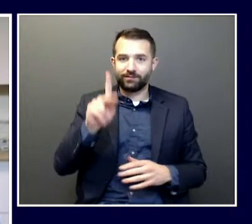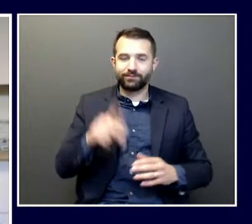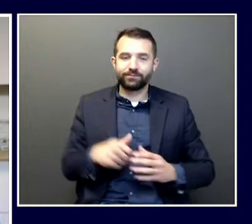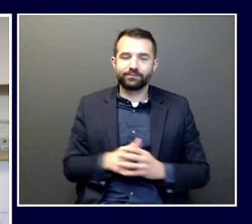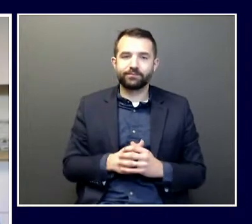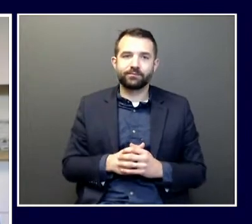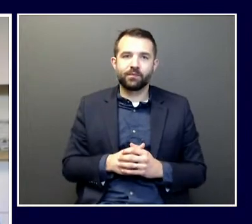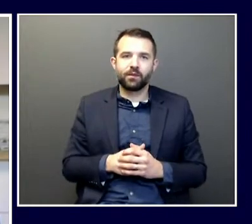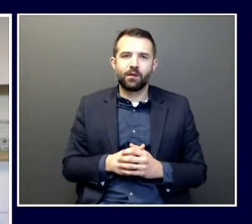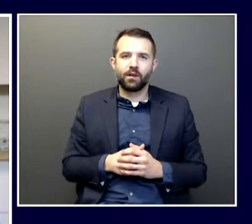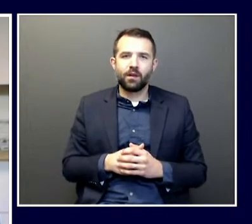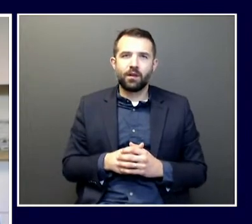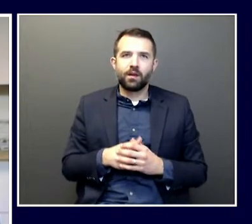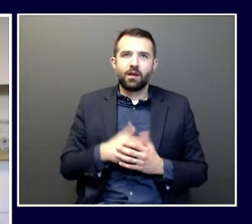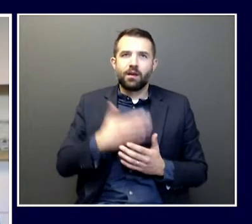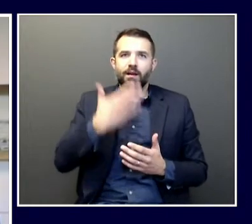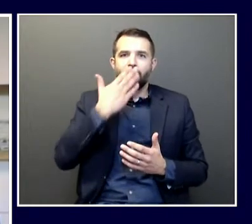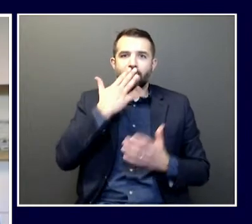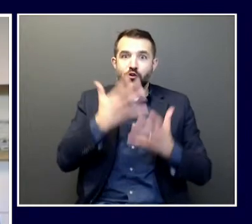Thank you very much.